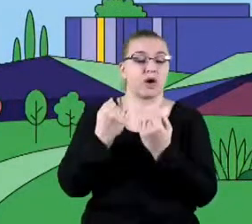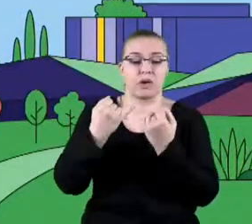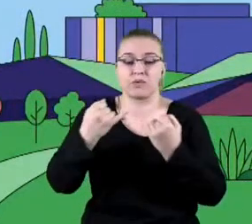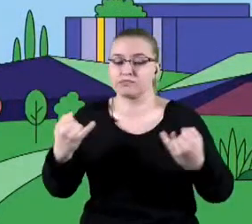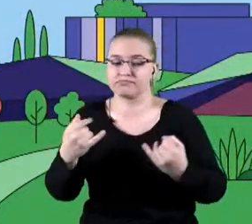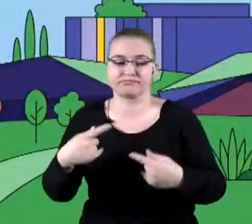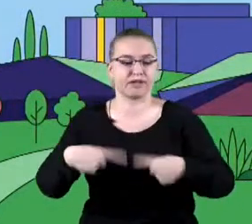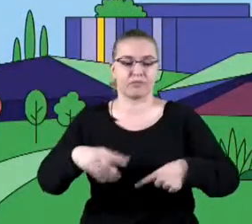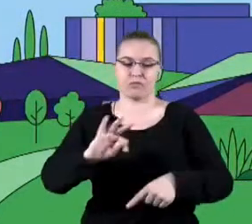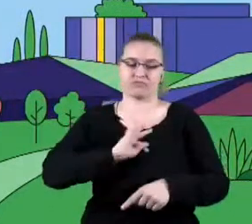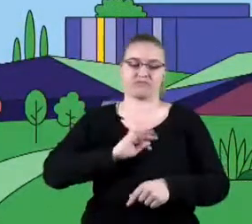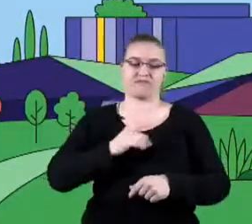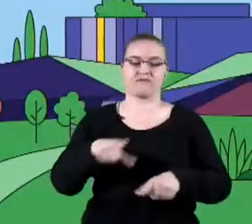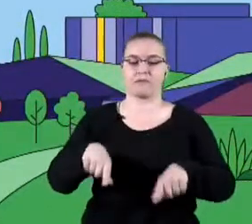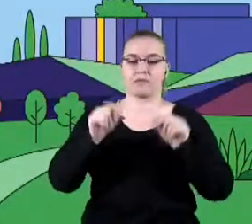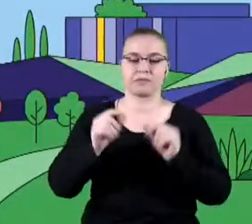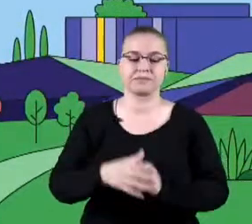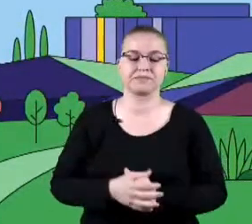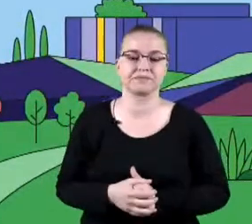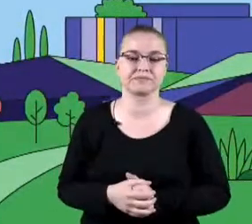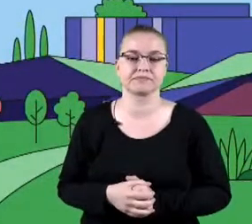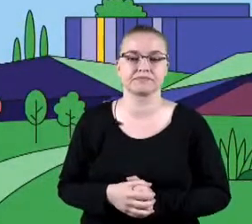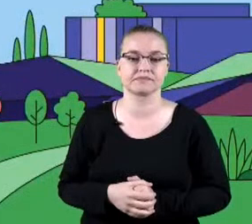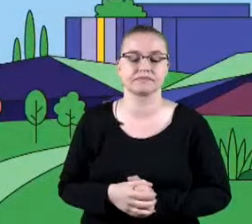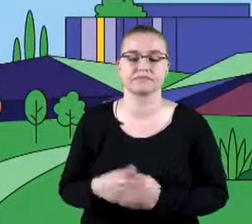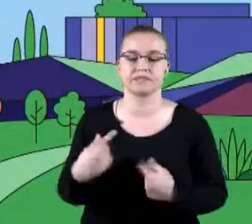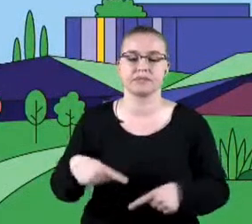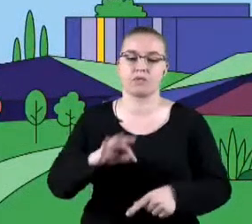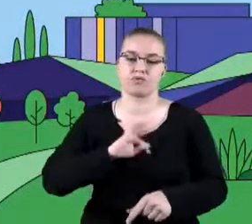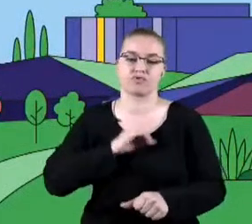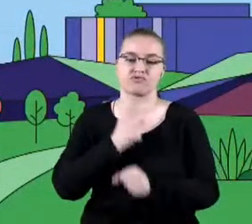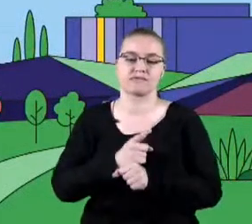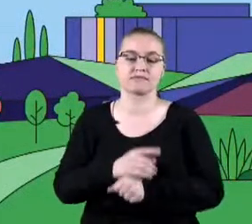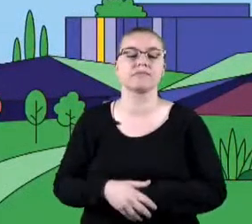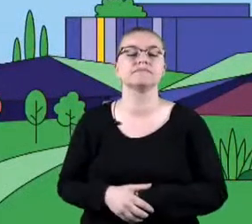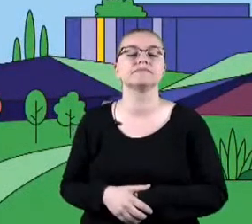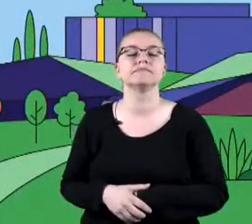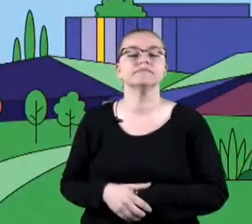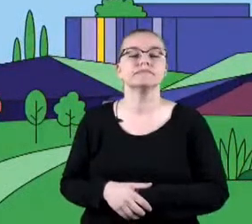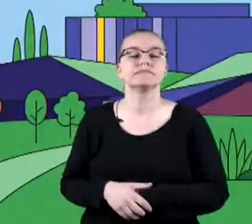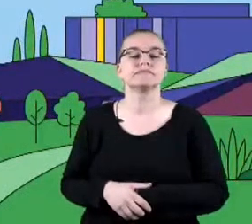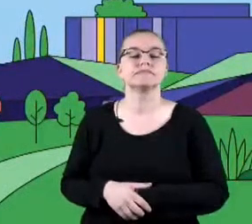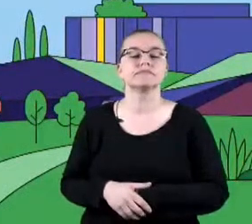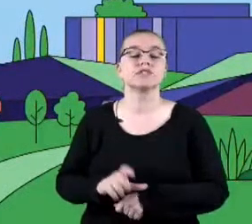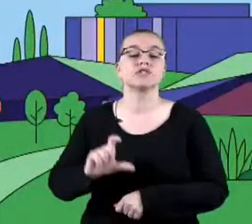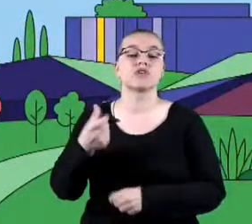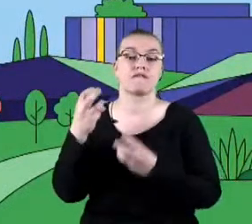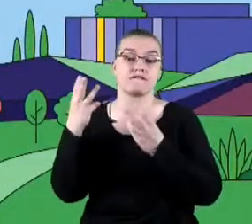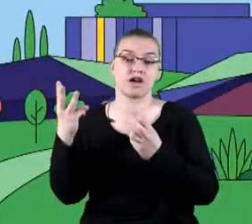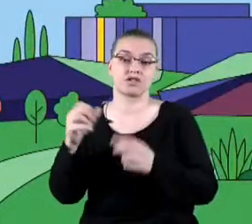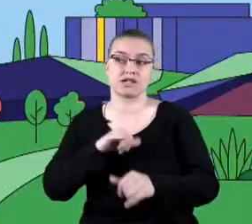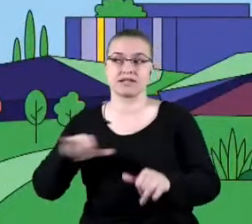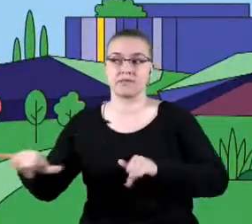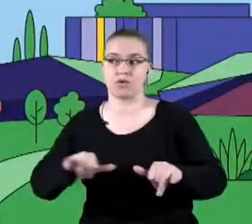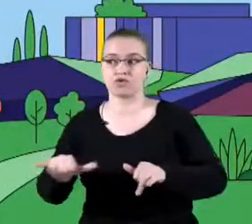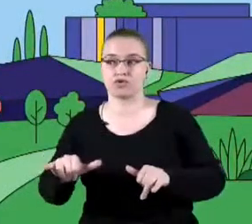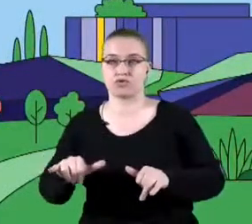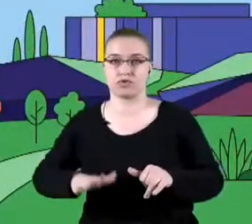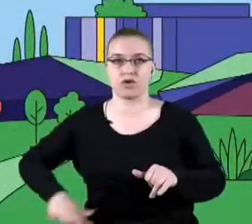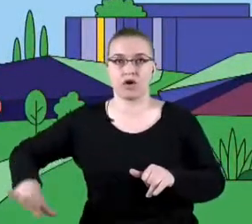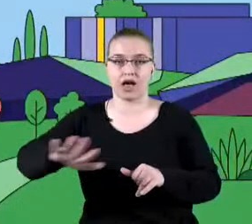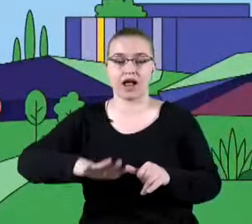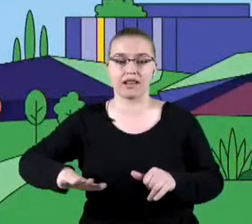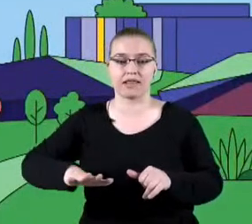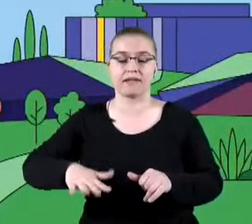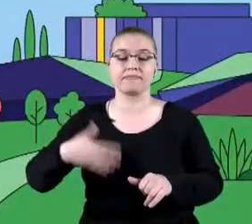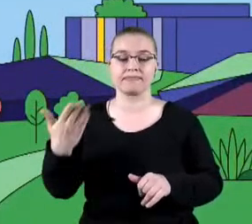One thing that became the major activity of the local authority at that time is to hand out food baskets to the poorest of the